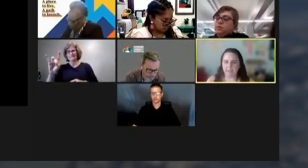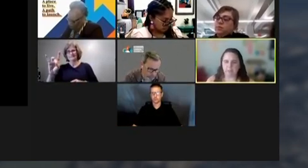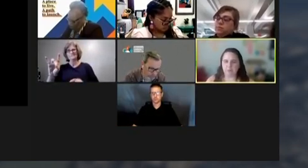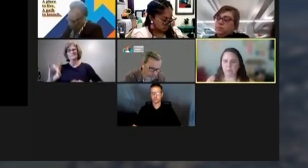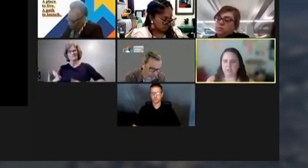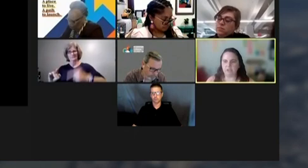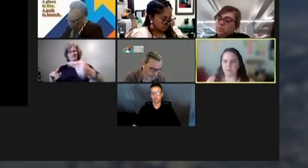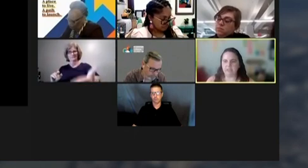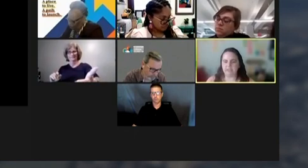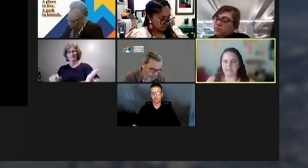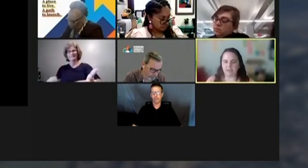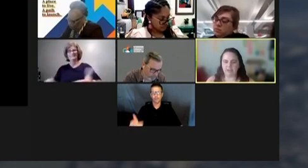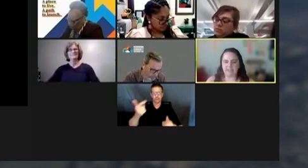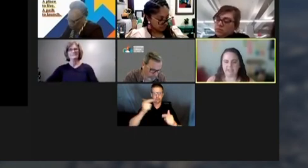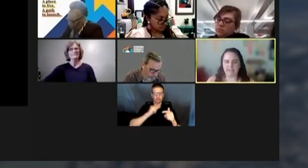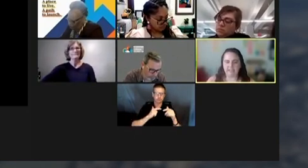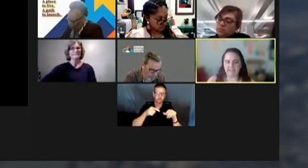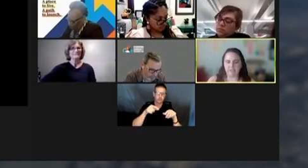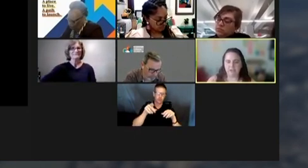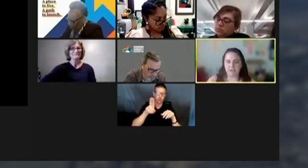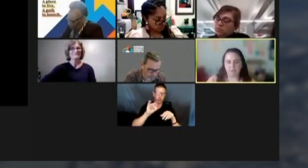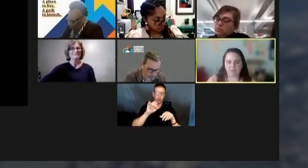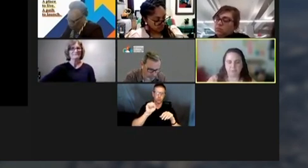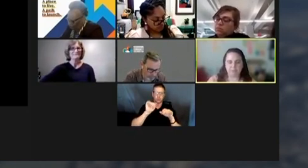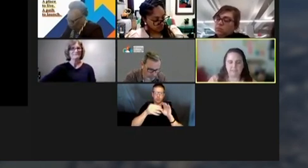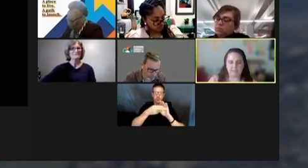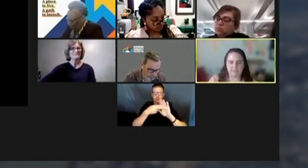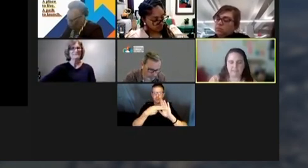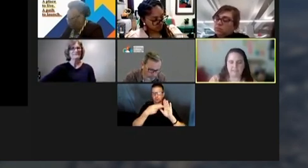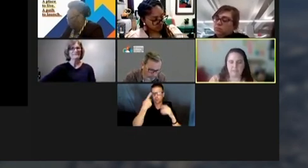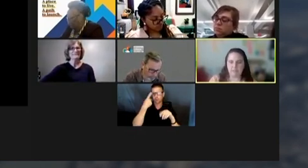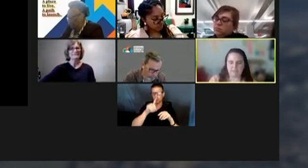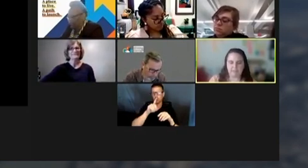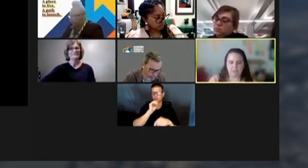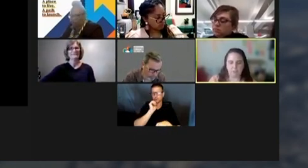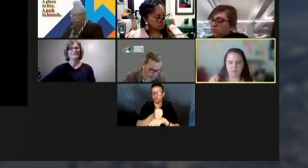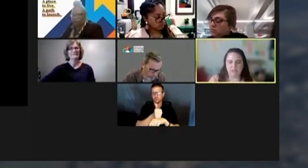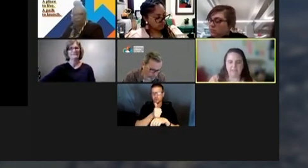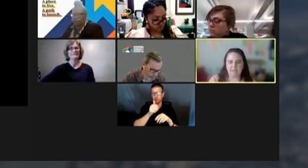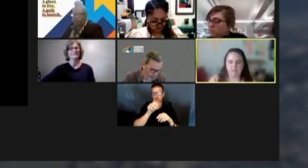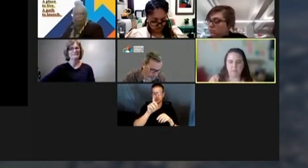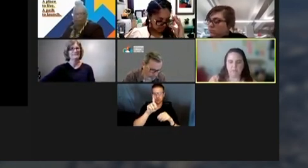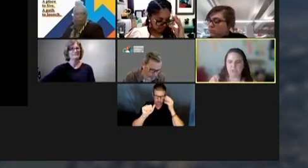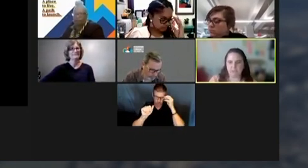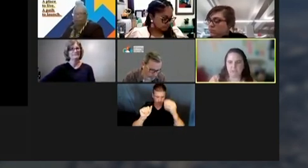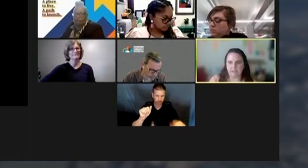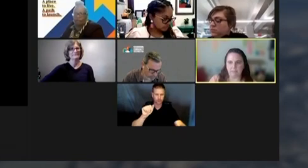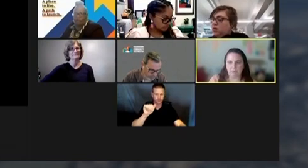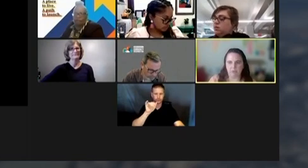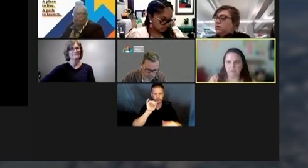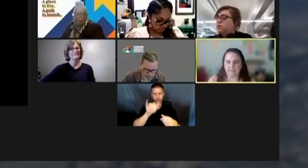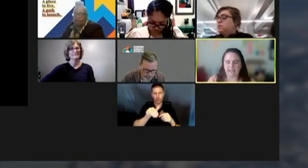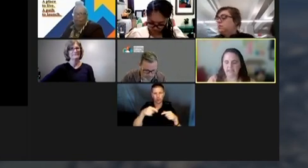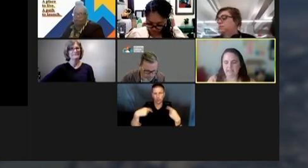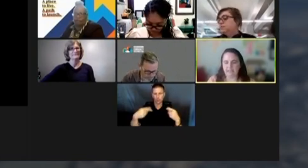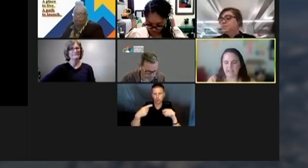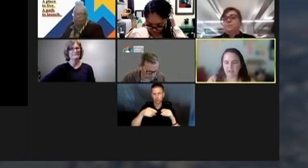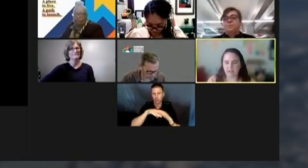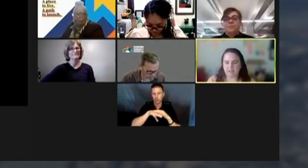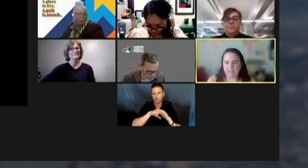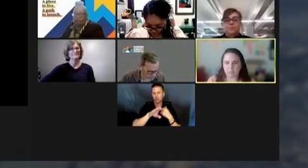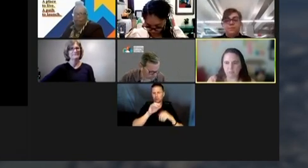difference between units that are designated for a specific disability. So a unit that is wheelchair accessible, a unit that